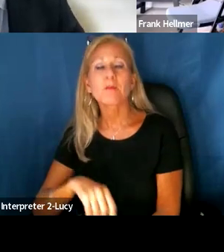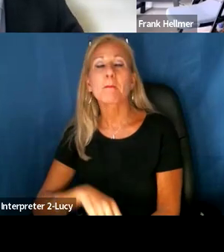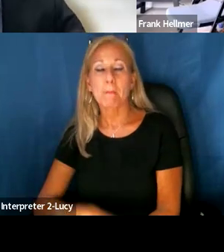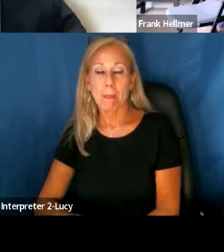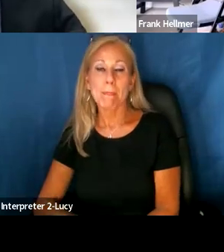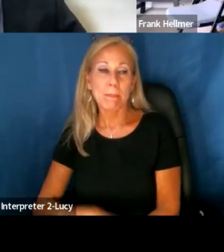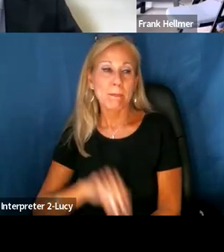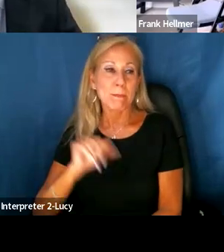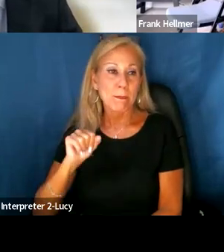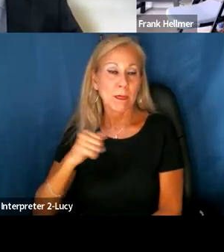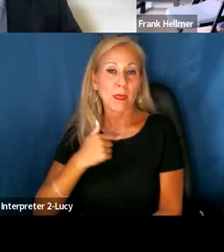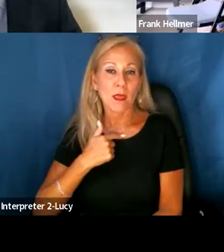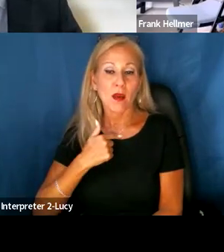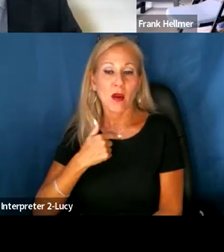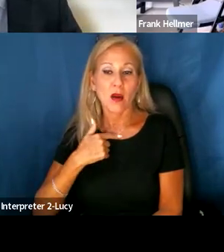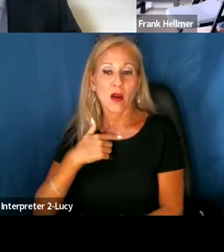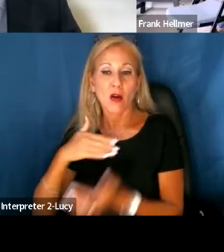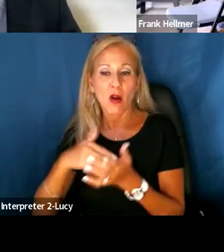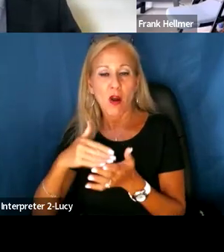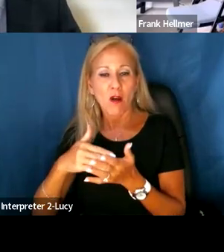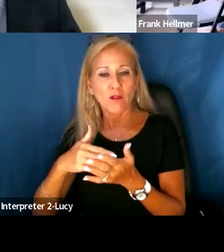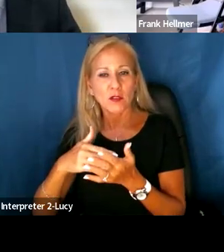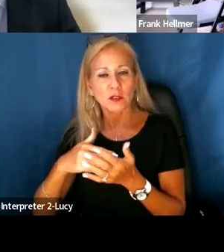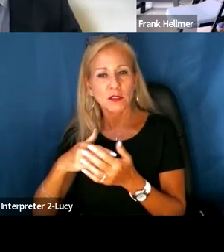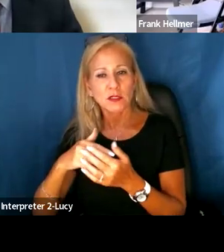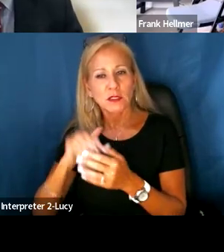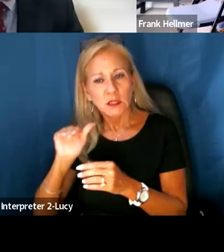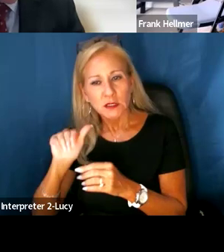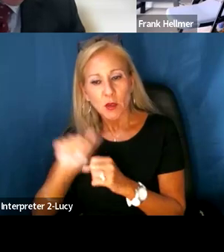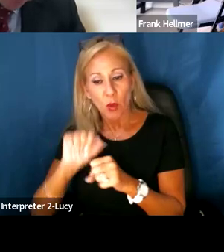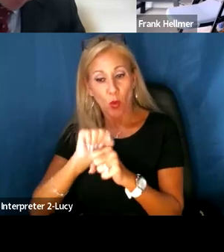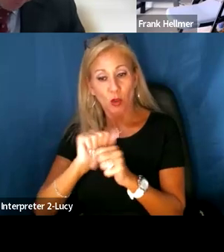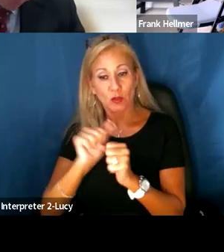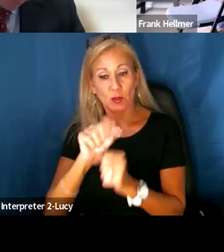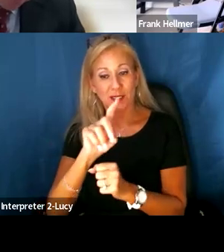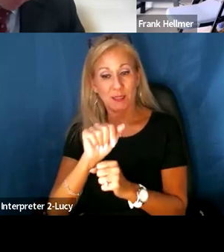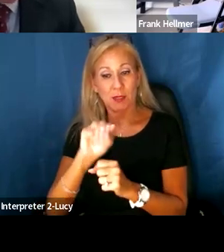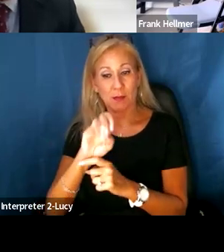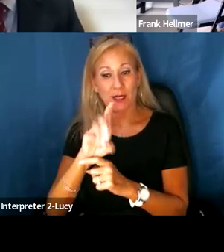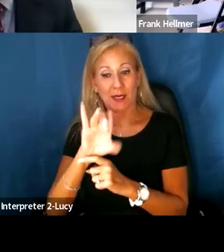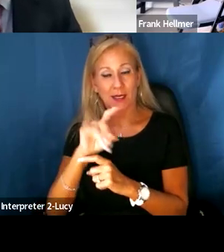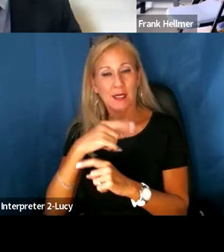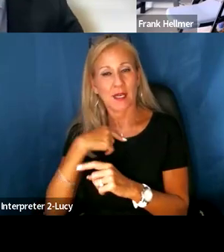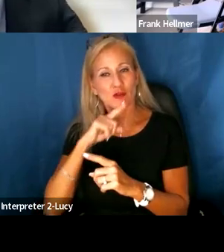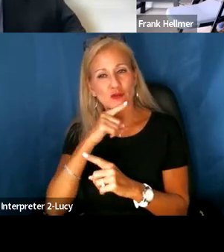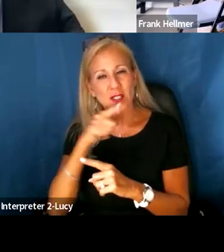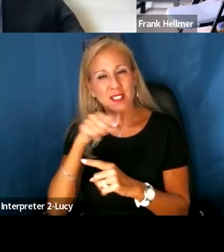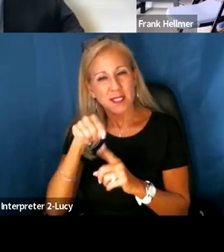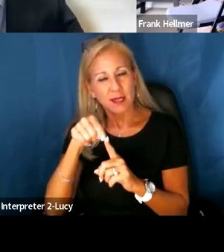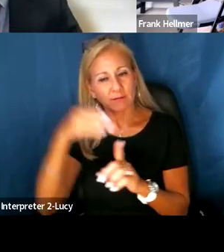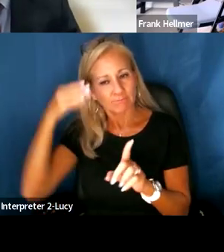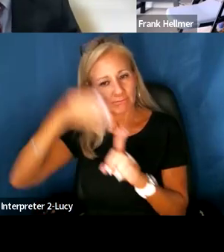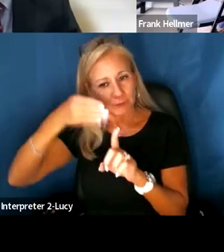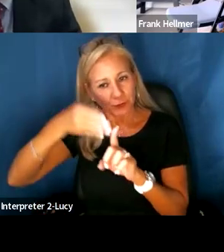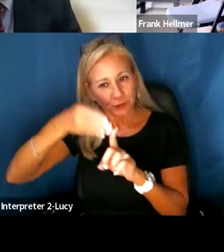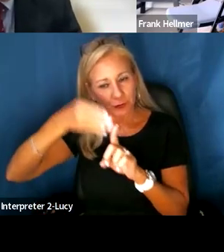I often hammered on the Workers with Disabilities Medicaid during the meetings, and one